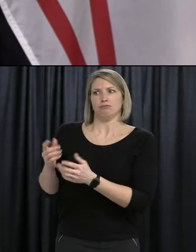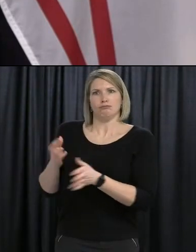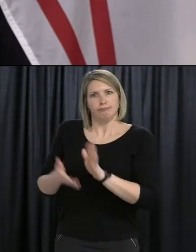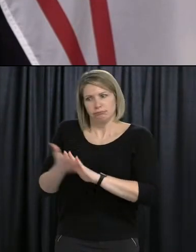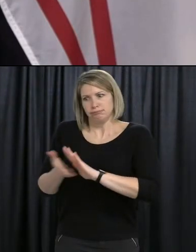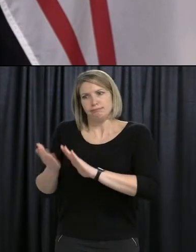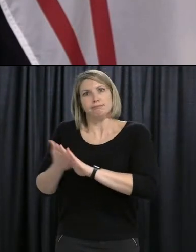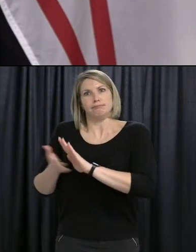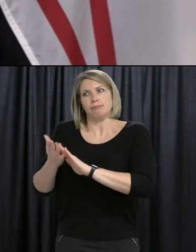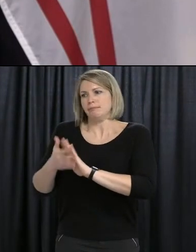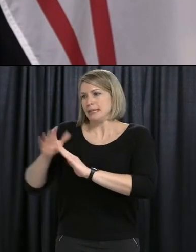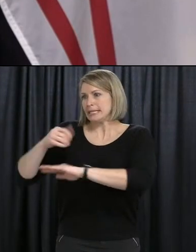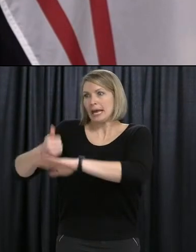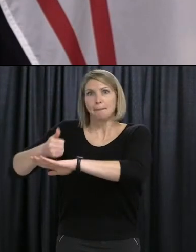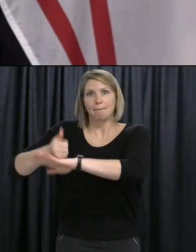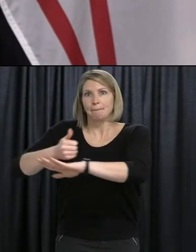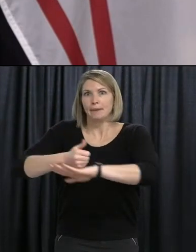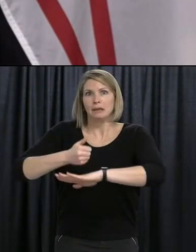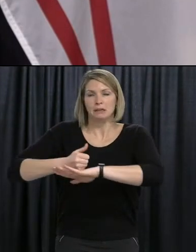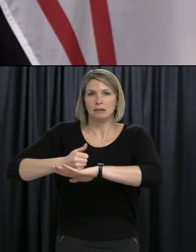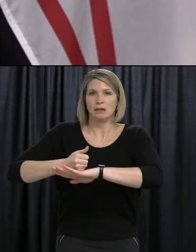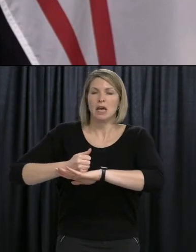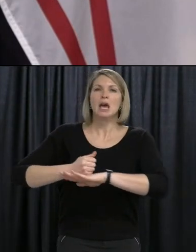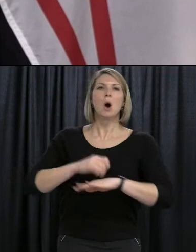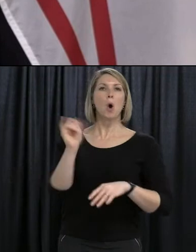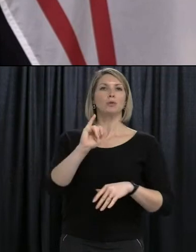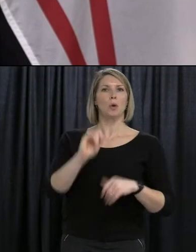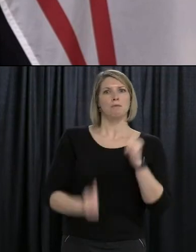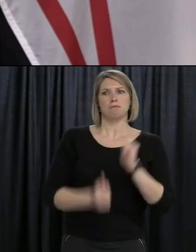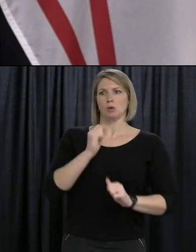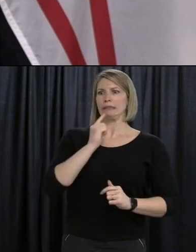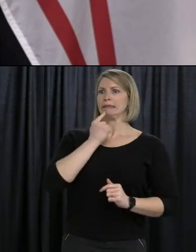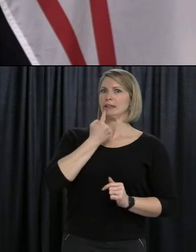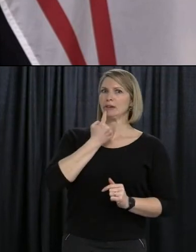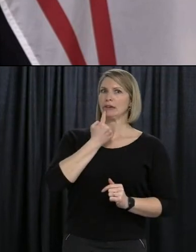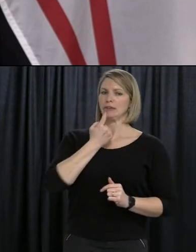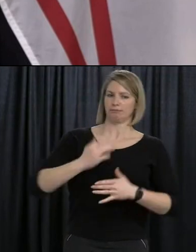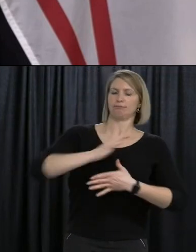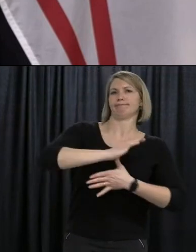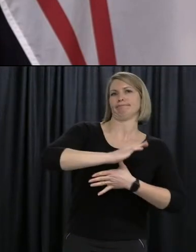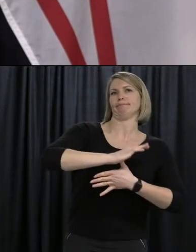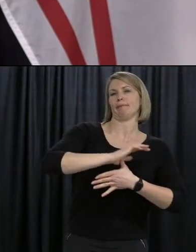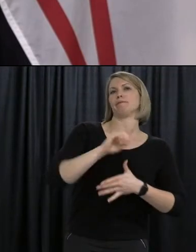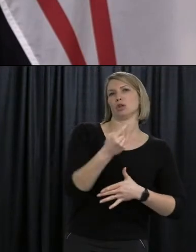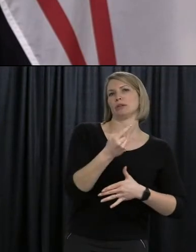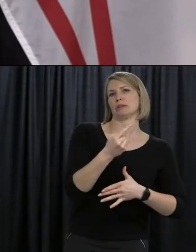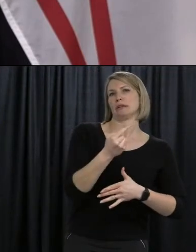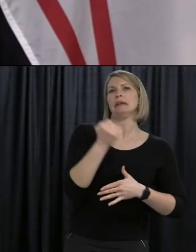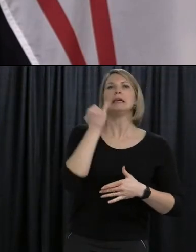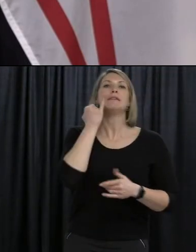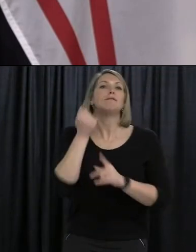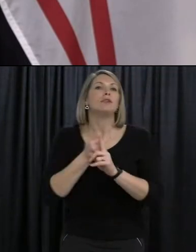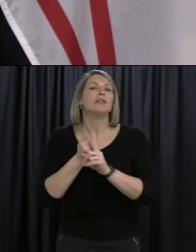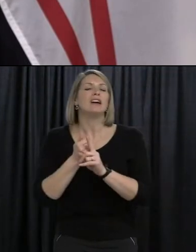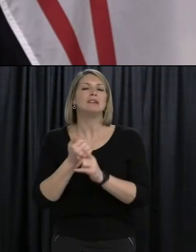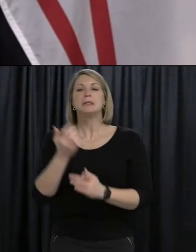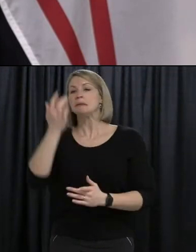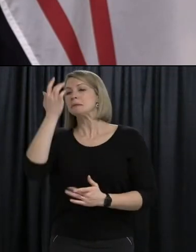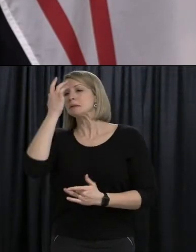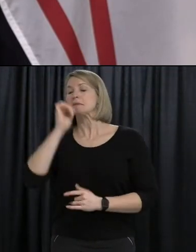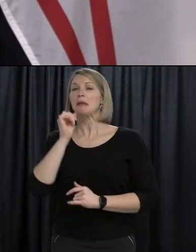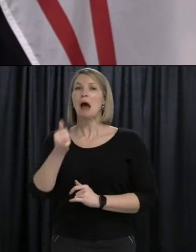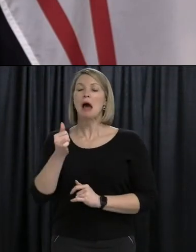contacts of cases. If you are not a contact of a case and have one symptom, it will take a little longer to get an appointment for your